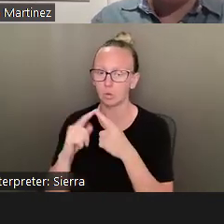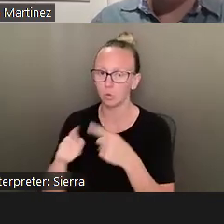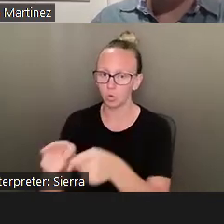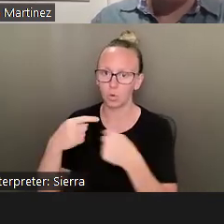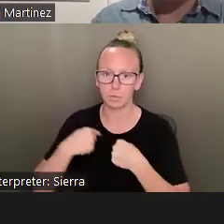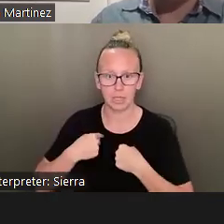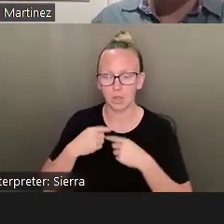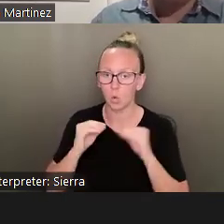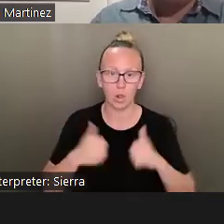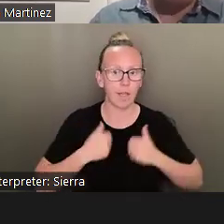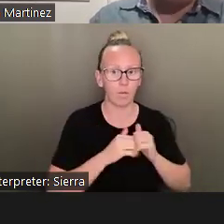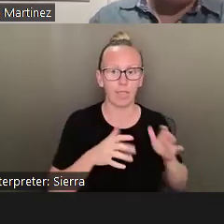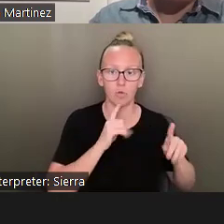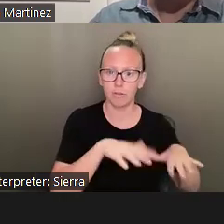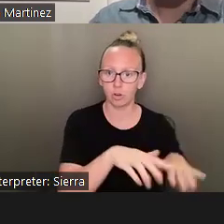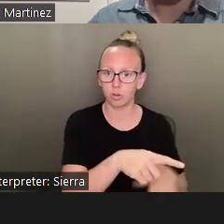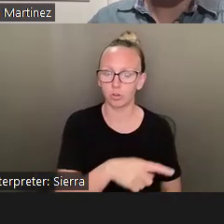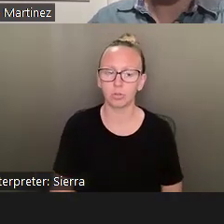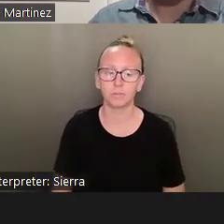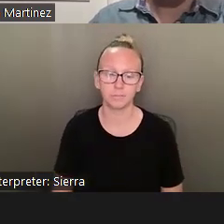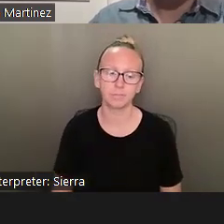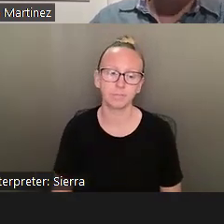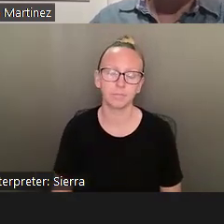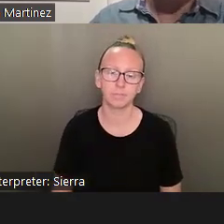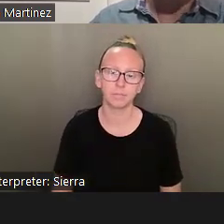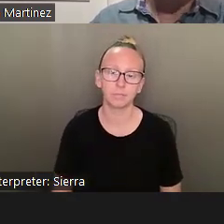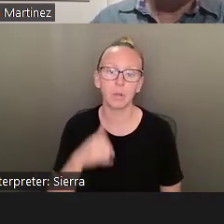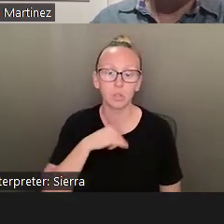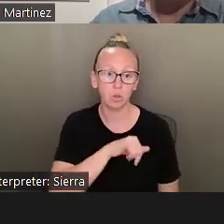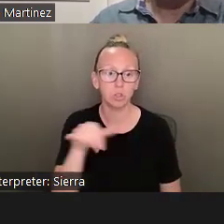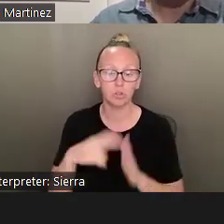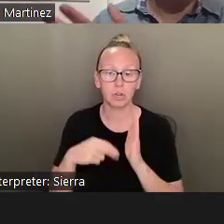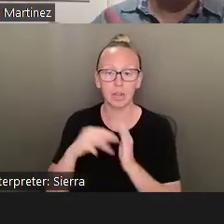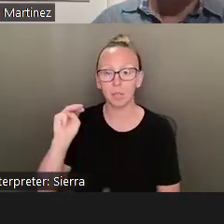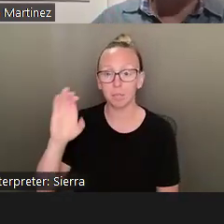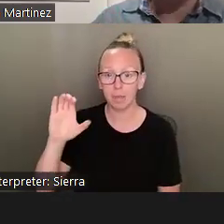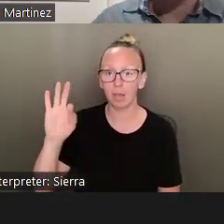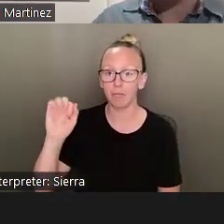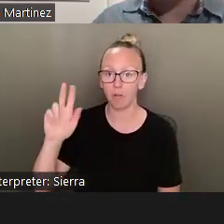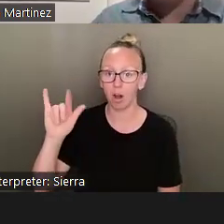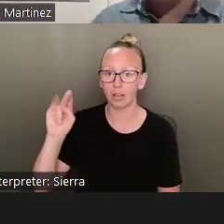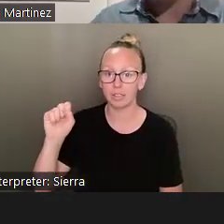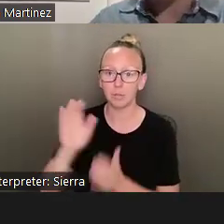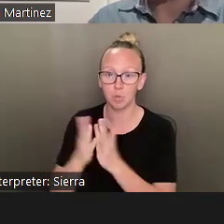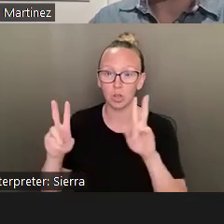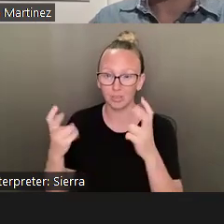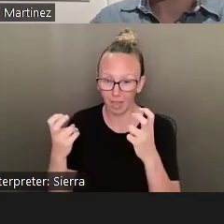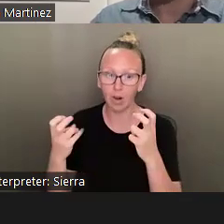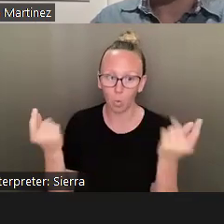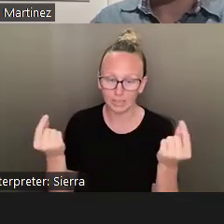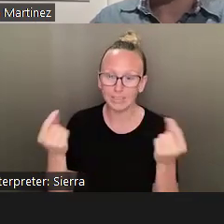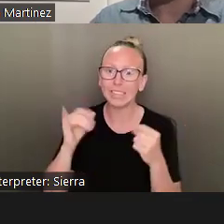can be no life without it? I was also reading Rob McFarlane's book, literally titled "Is a River Alive?",